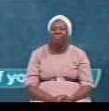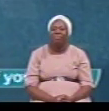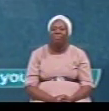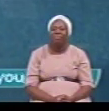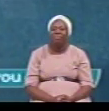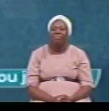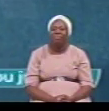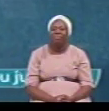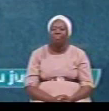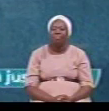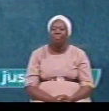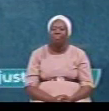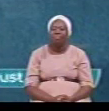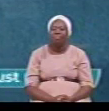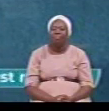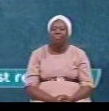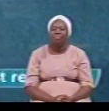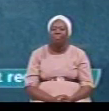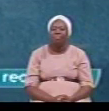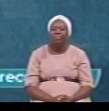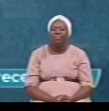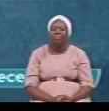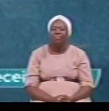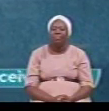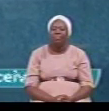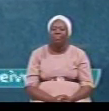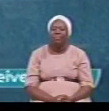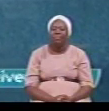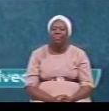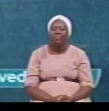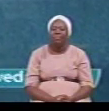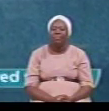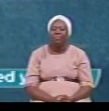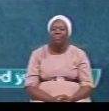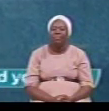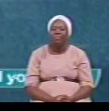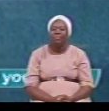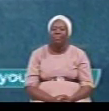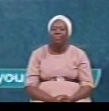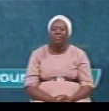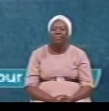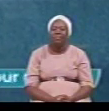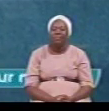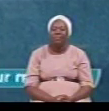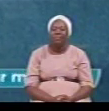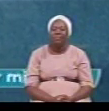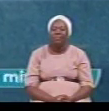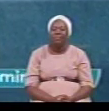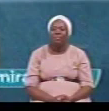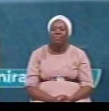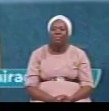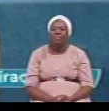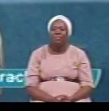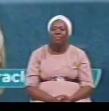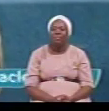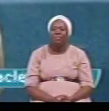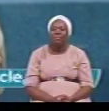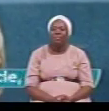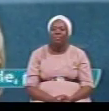futonse. So after prayer, tata disappear. So nende omangi